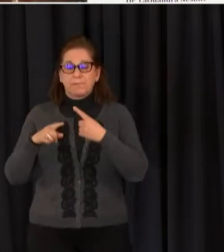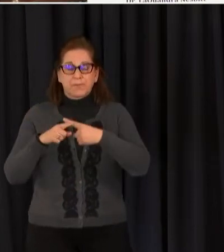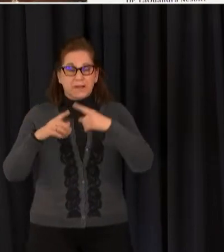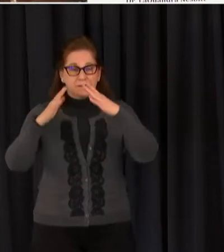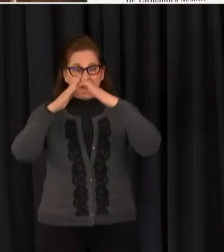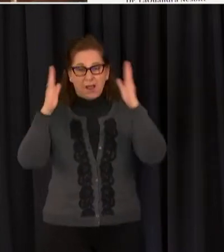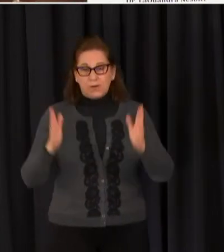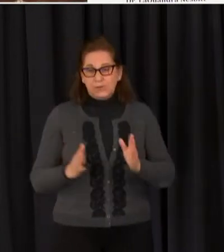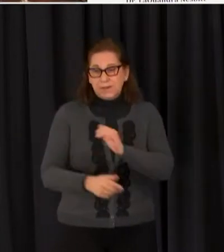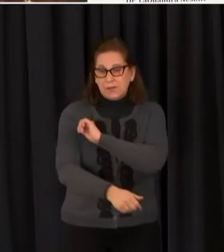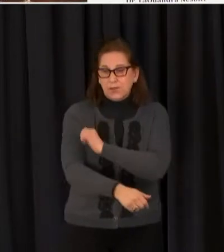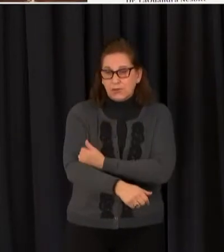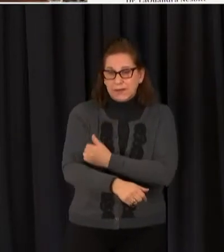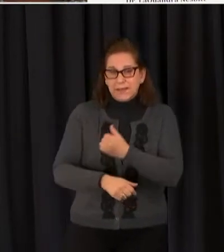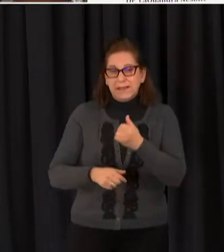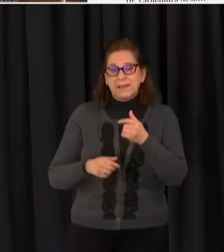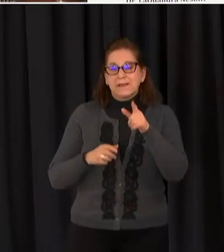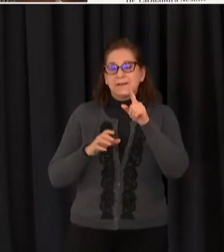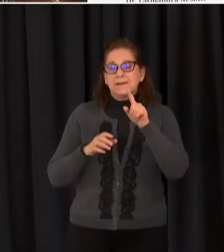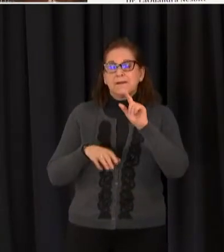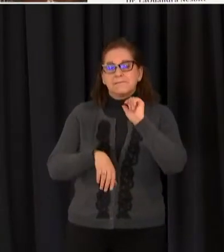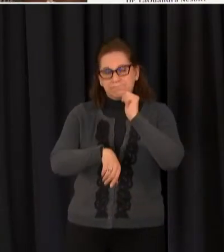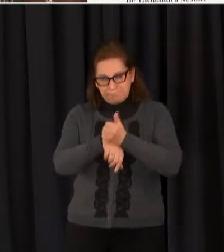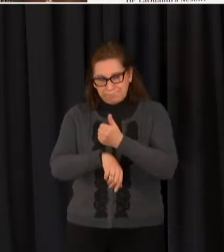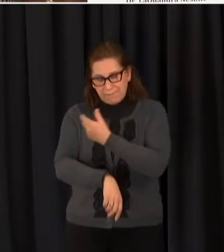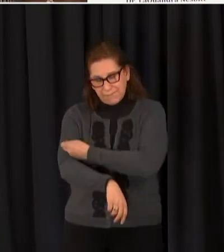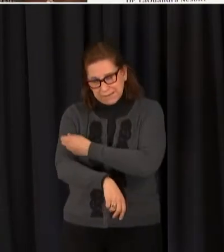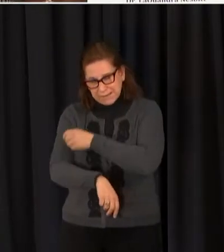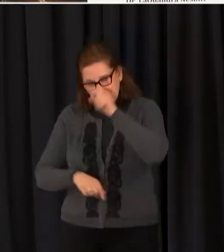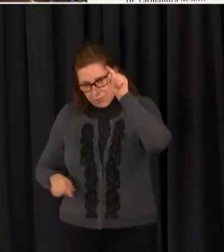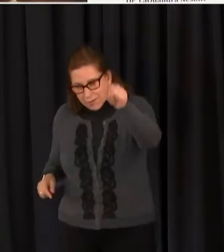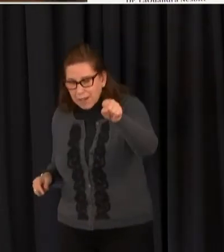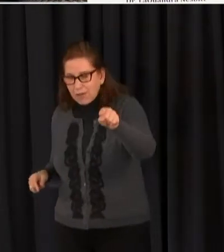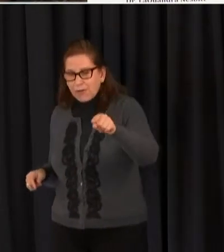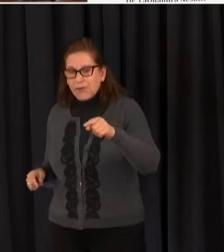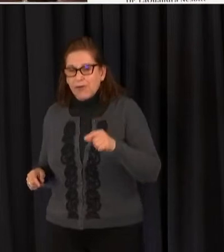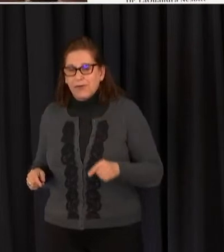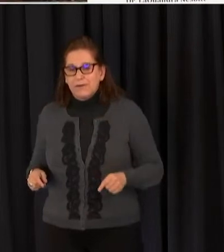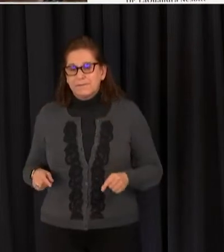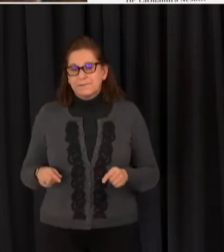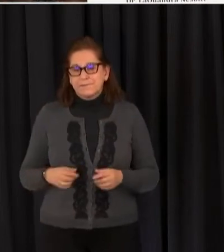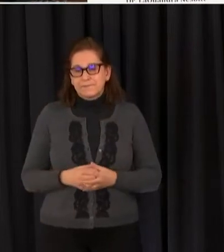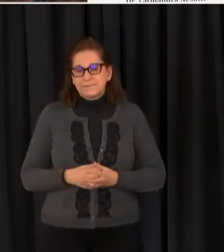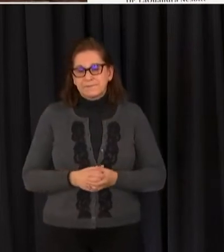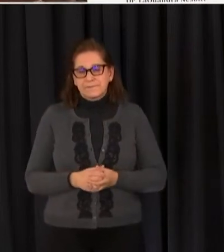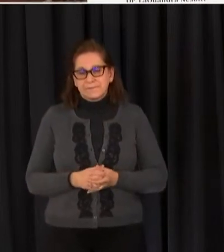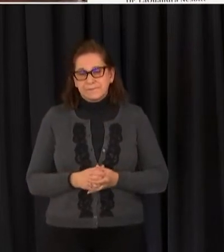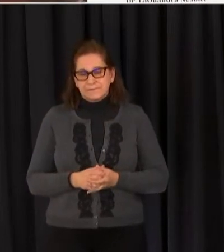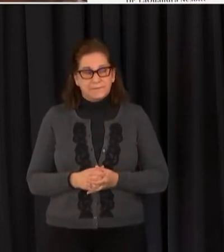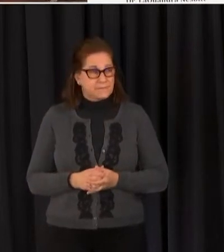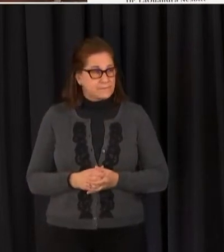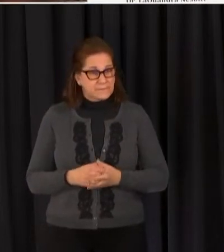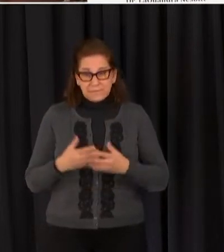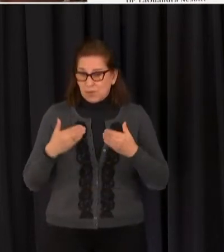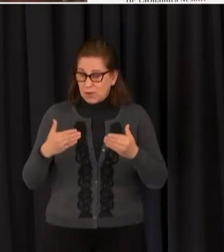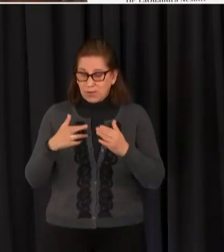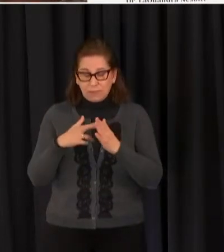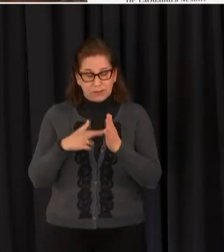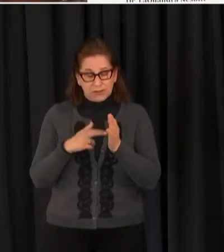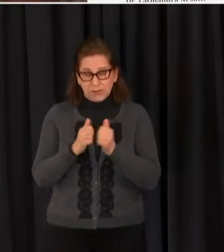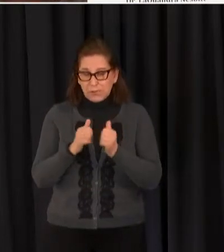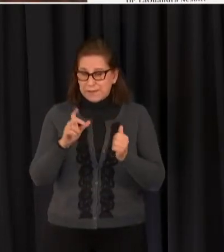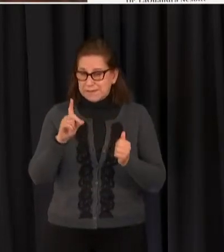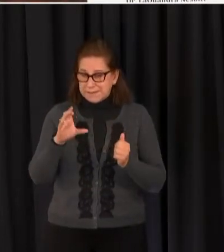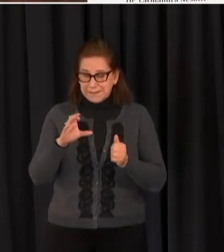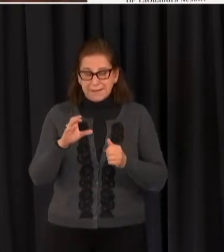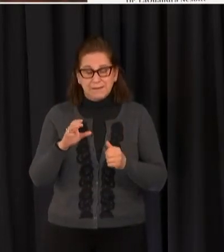is not inconceivable that someone registers with the district and gets vaccinated somewhere else in one of those other two